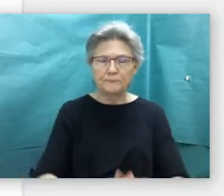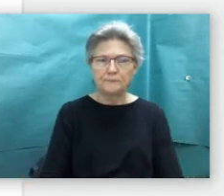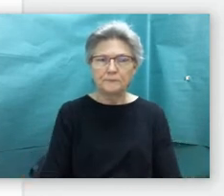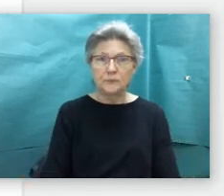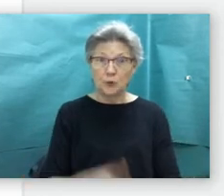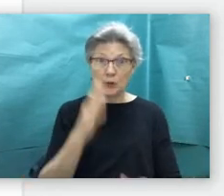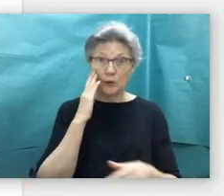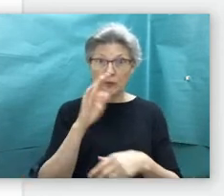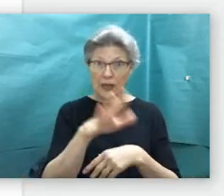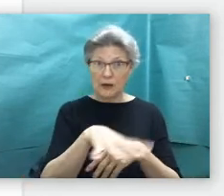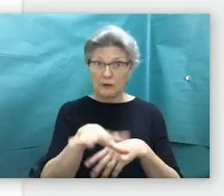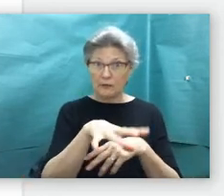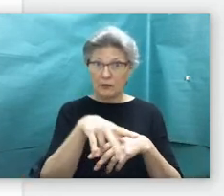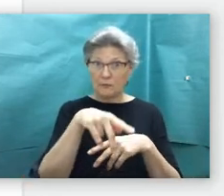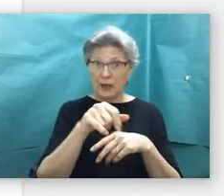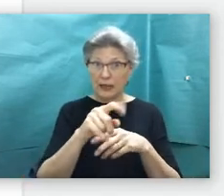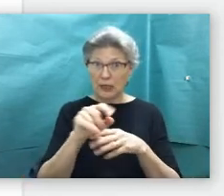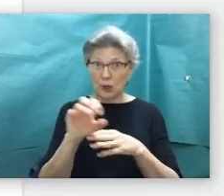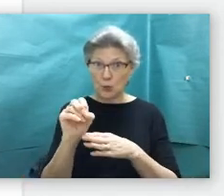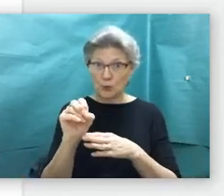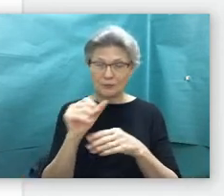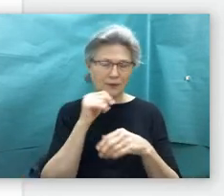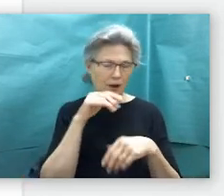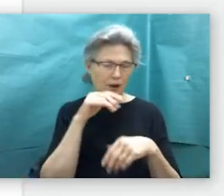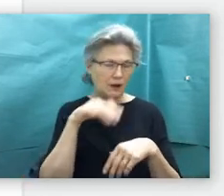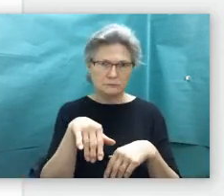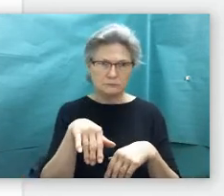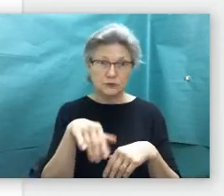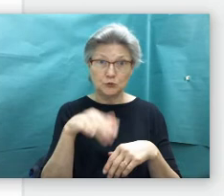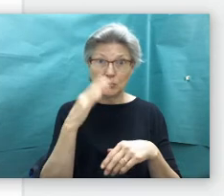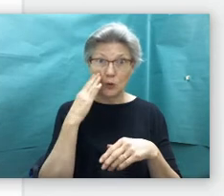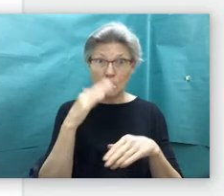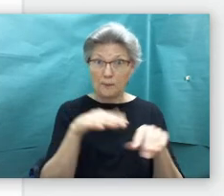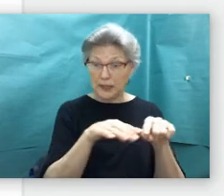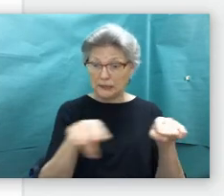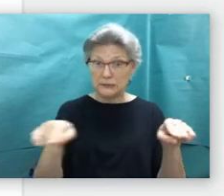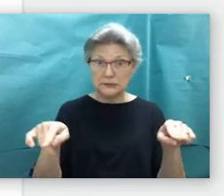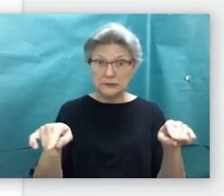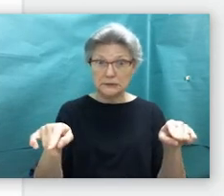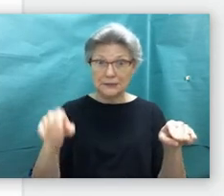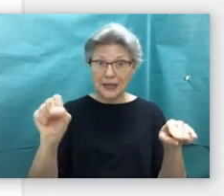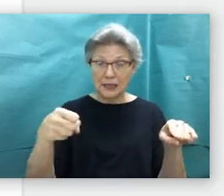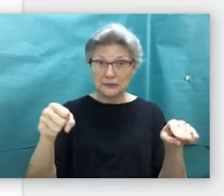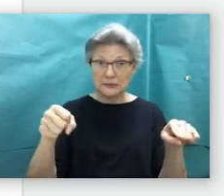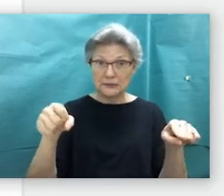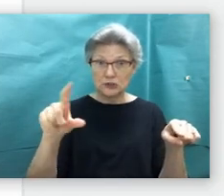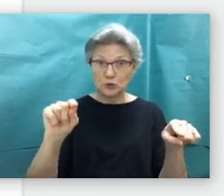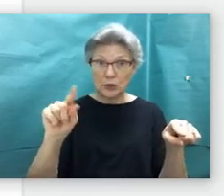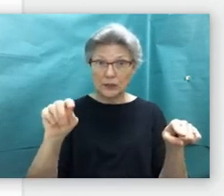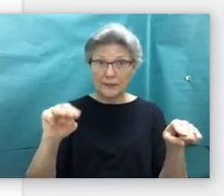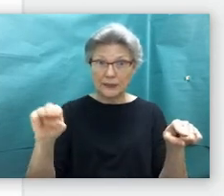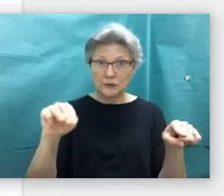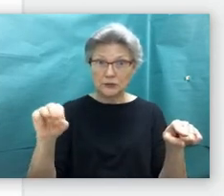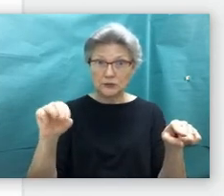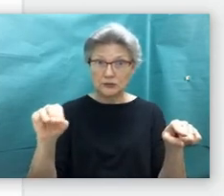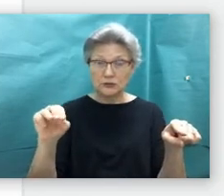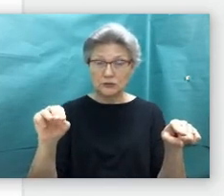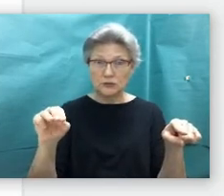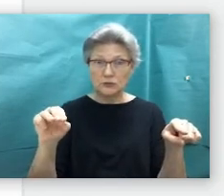Do we know the area of our patio? Not yet. Do we know our base? Definitely, it's 20.